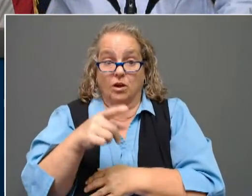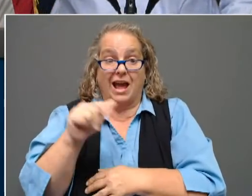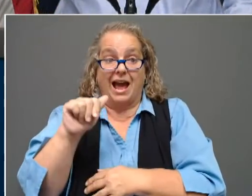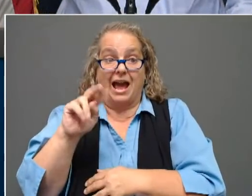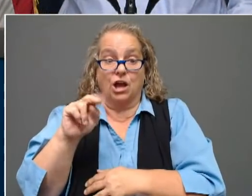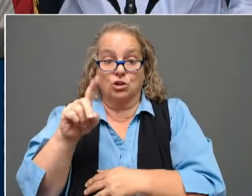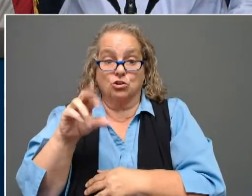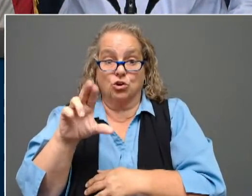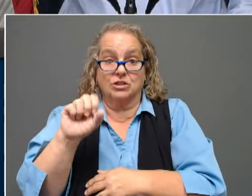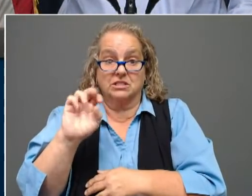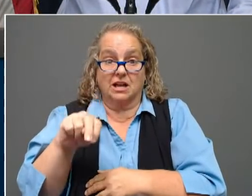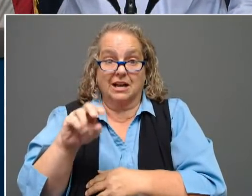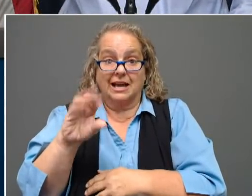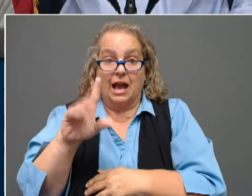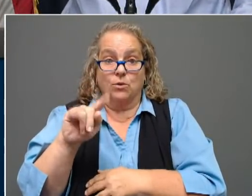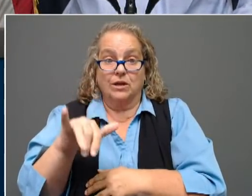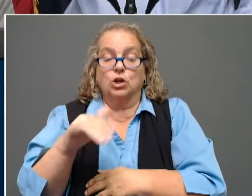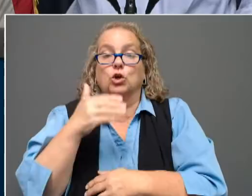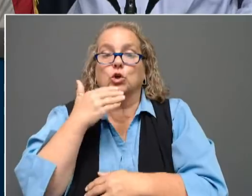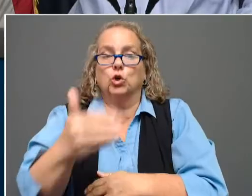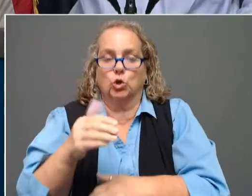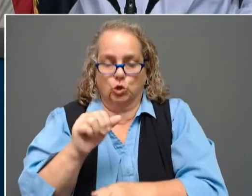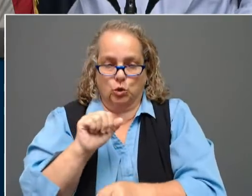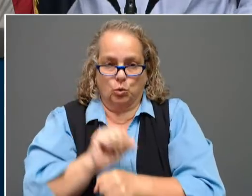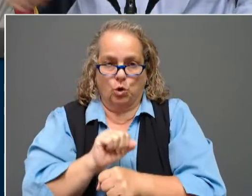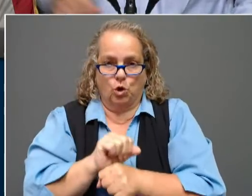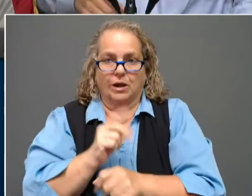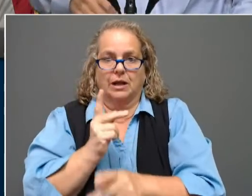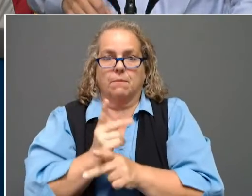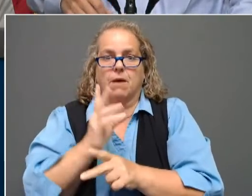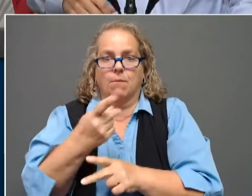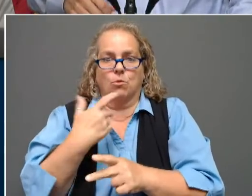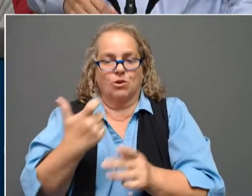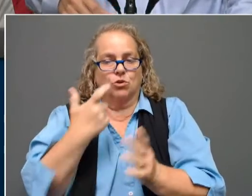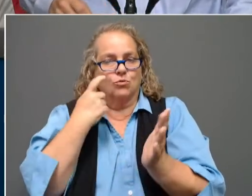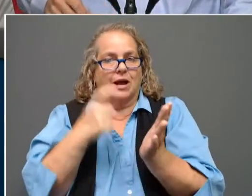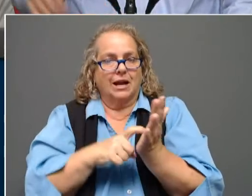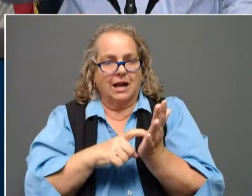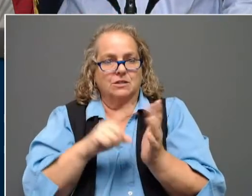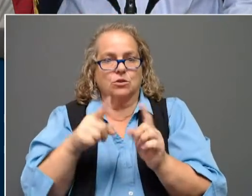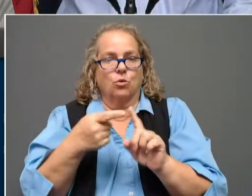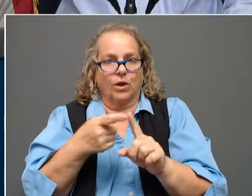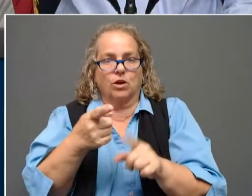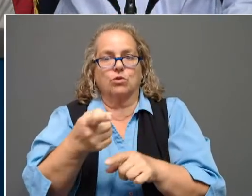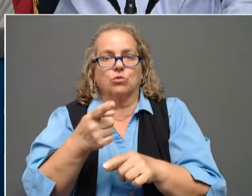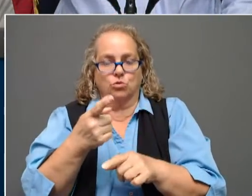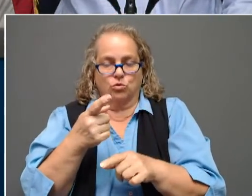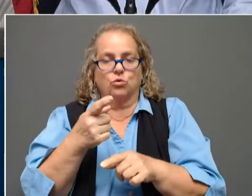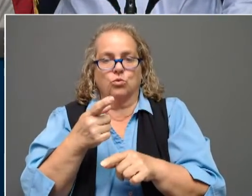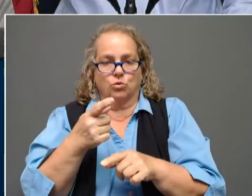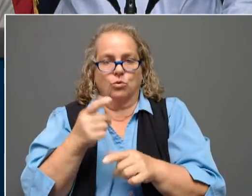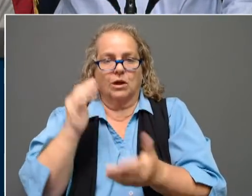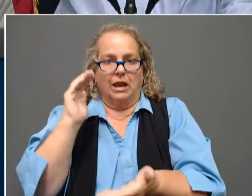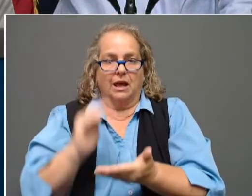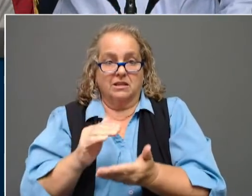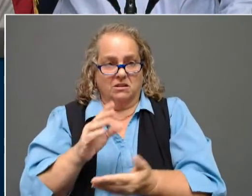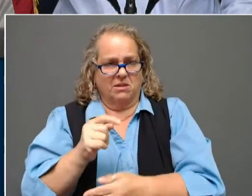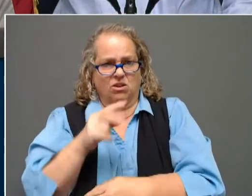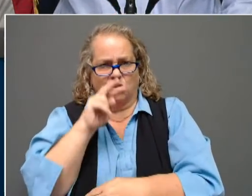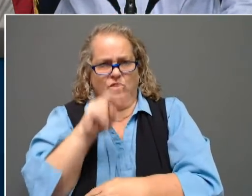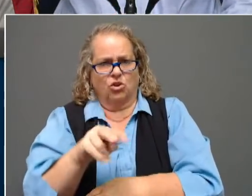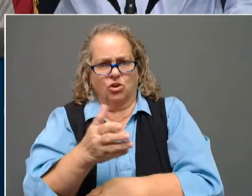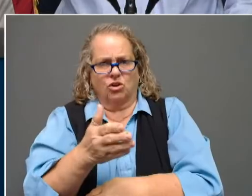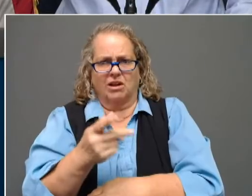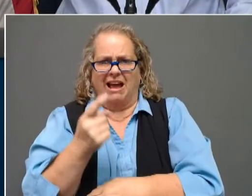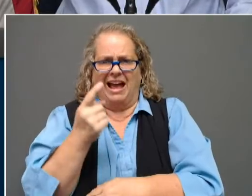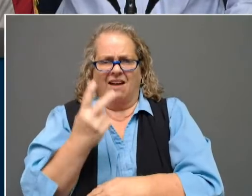good work. Keep it up. We want to recognize you when you come over these thresholds. But folks, this is just half the people you'd